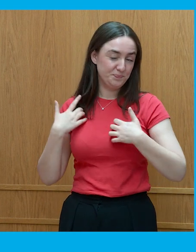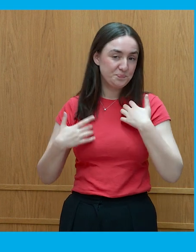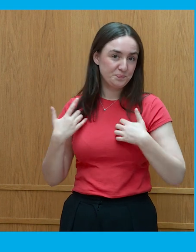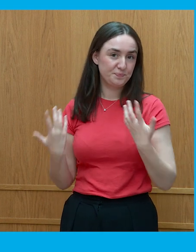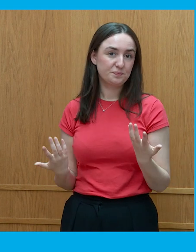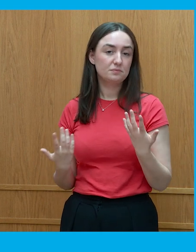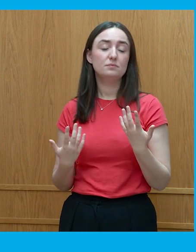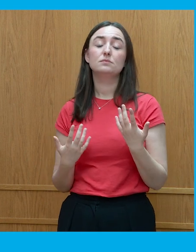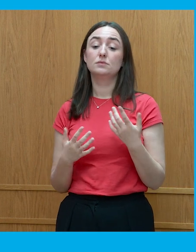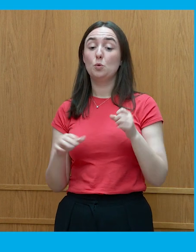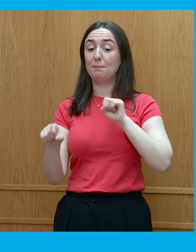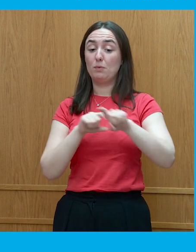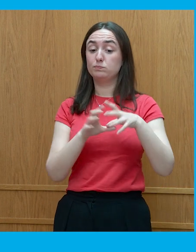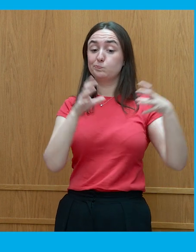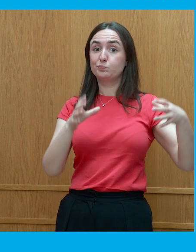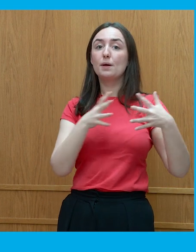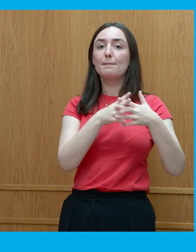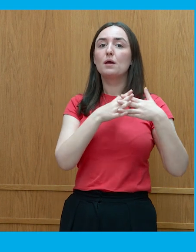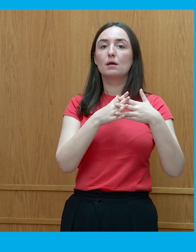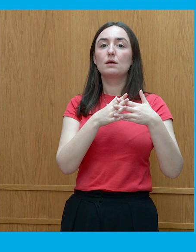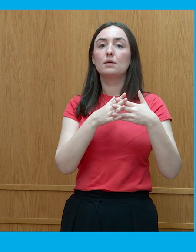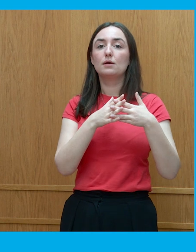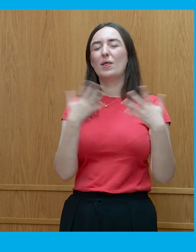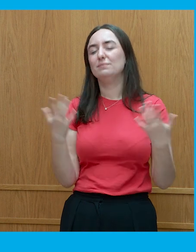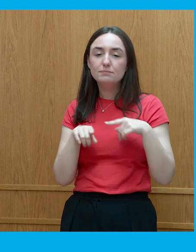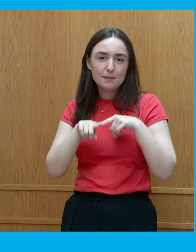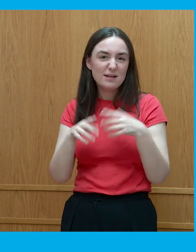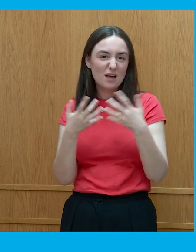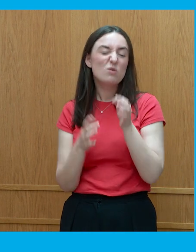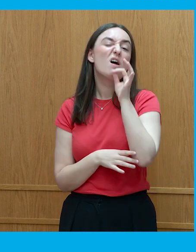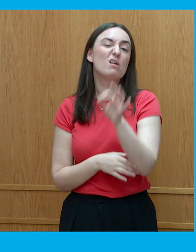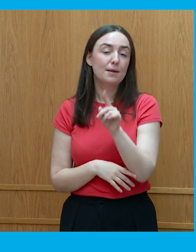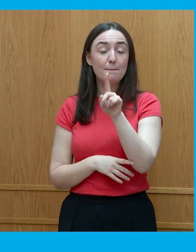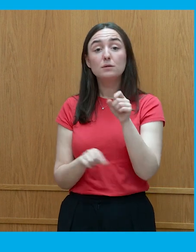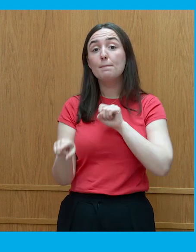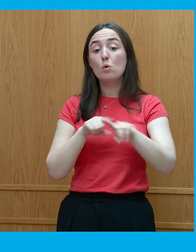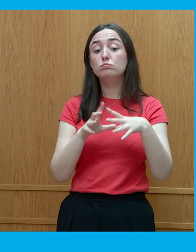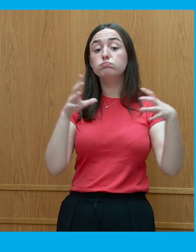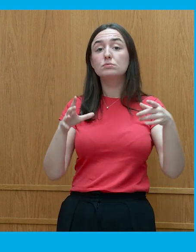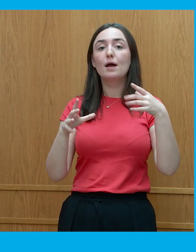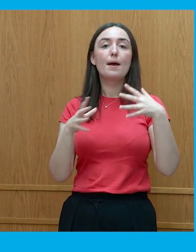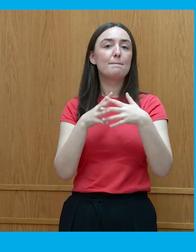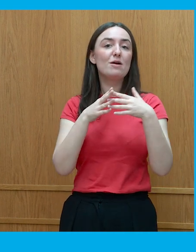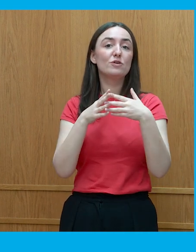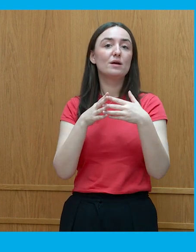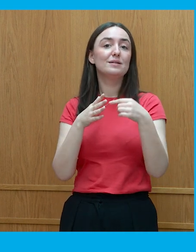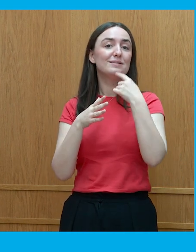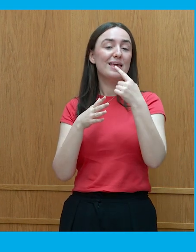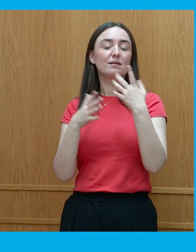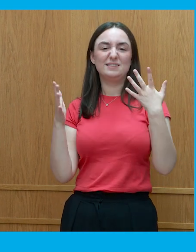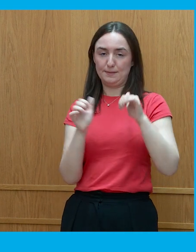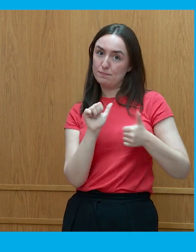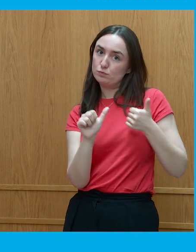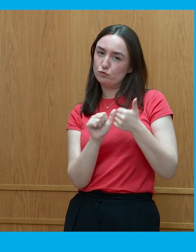a majority of Americans, depending on who asked the question, but a majority of Americans would, broadly speaking, be classified as